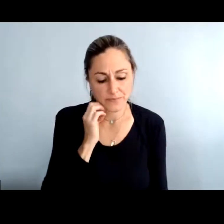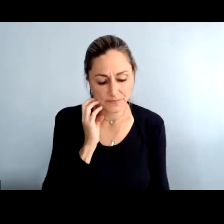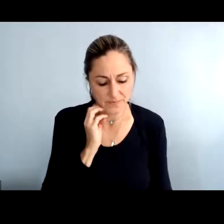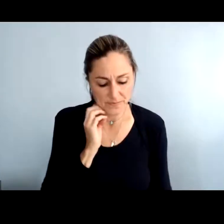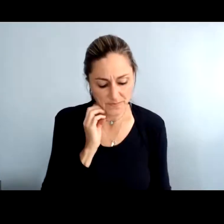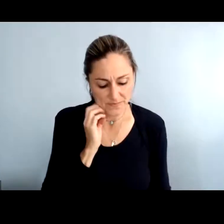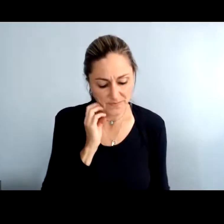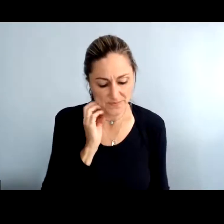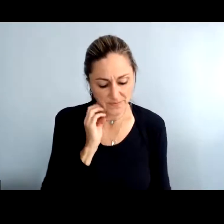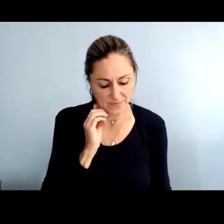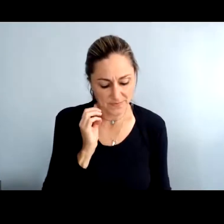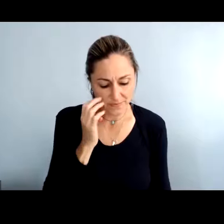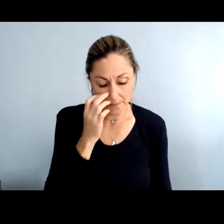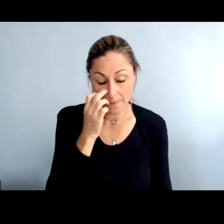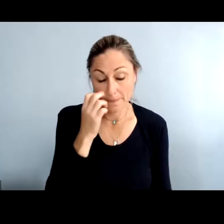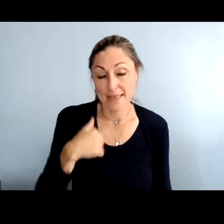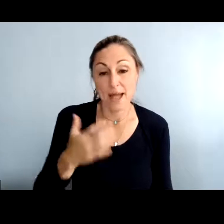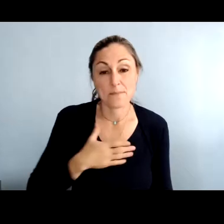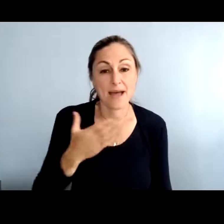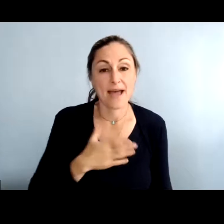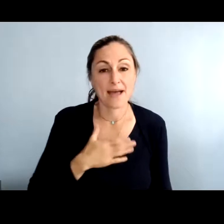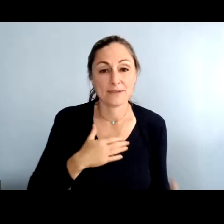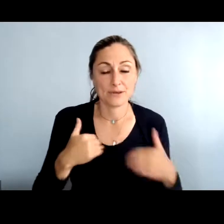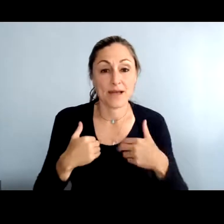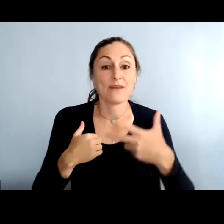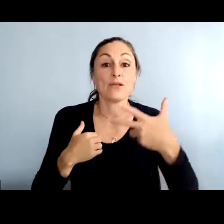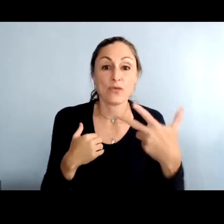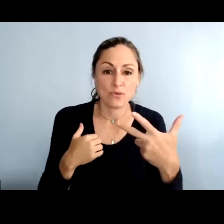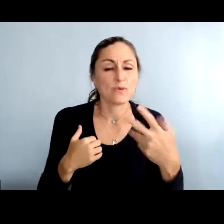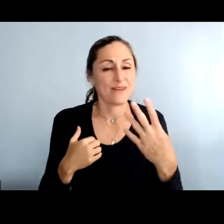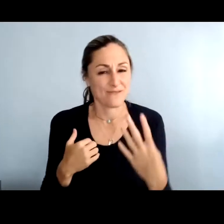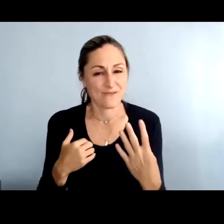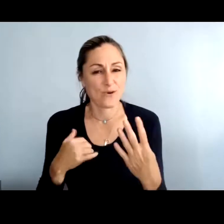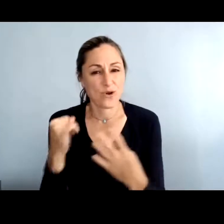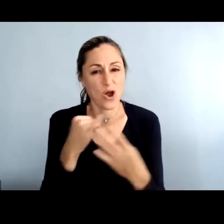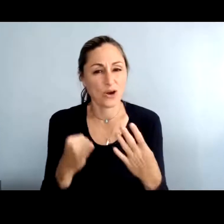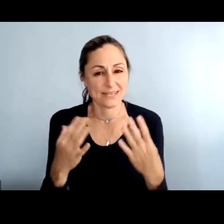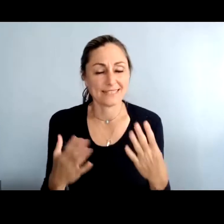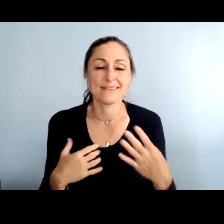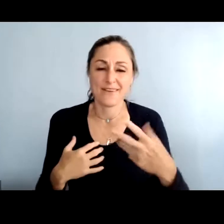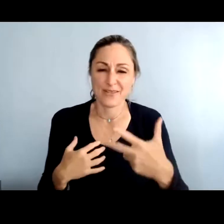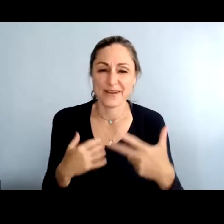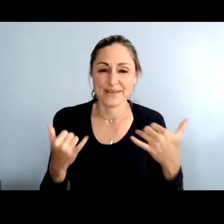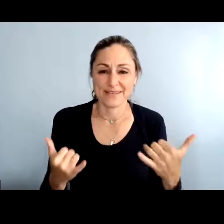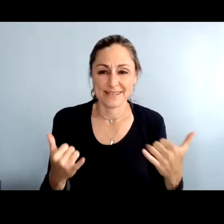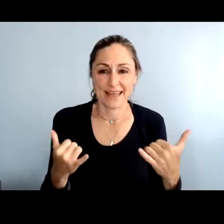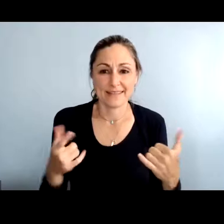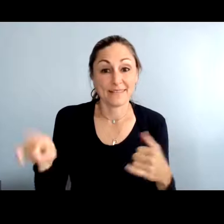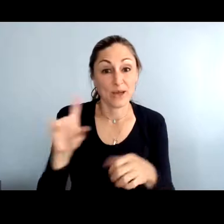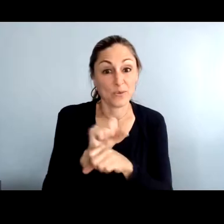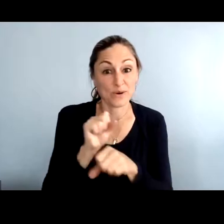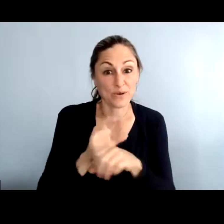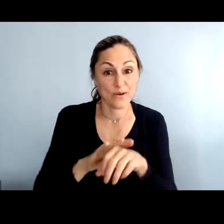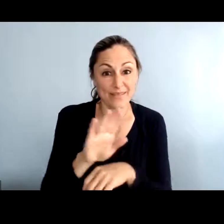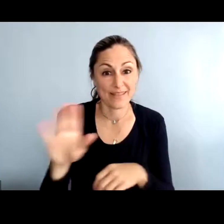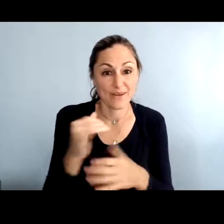I am happy to have three of our four artists here today that worked on their art.